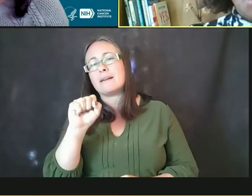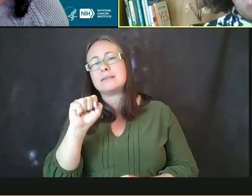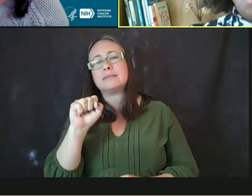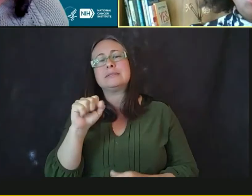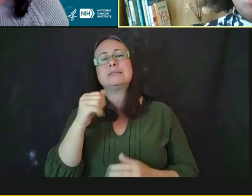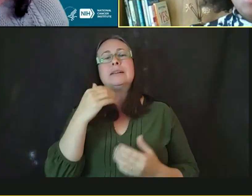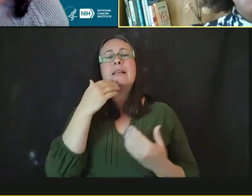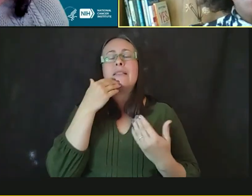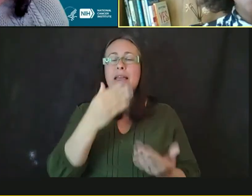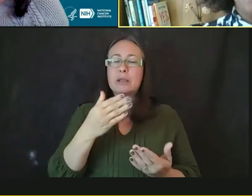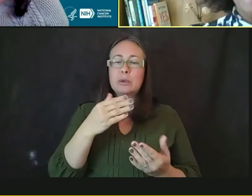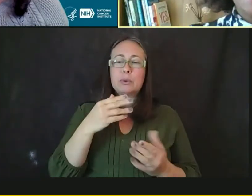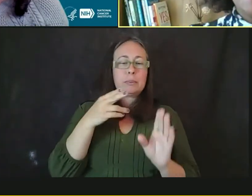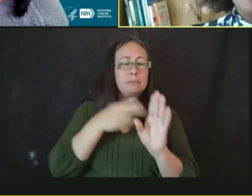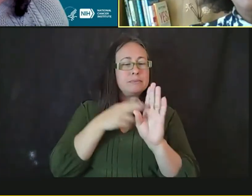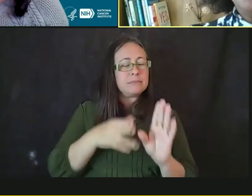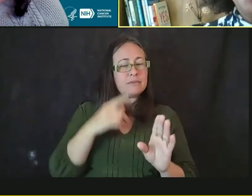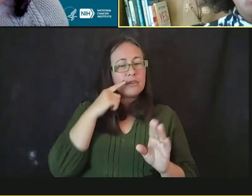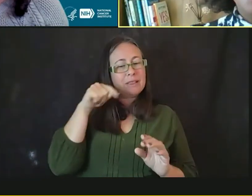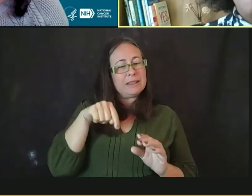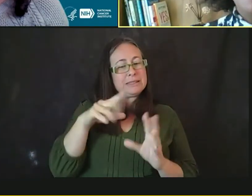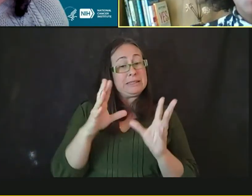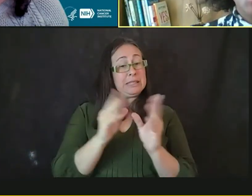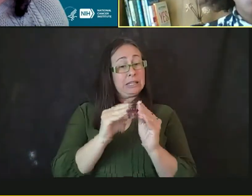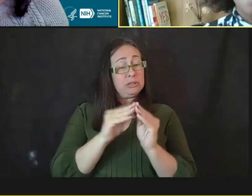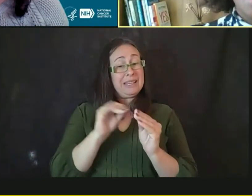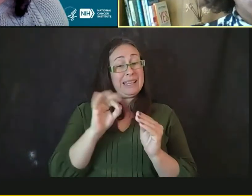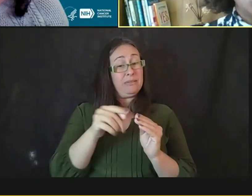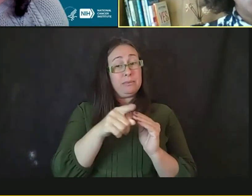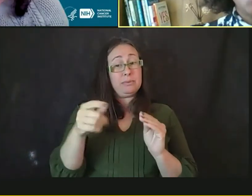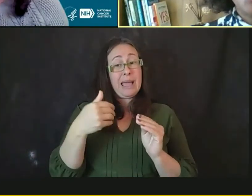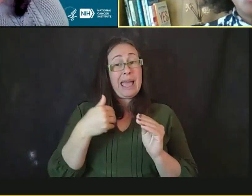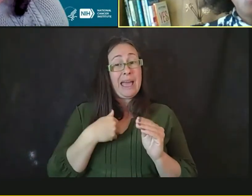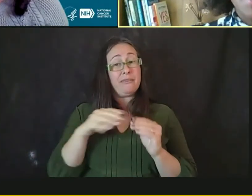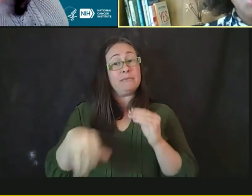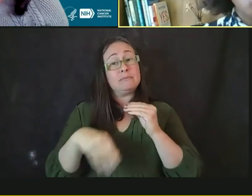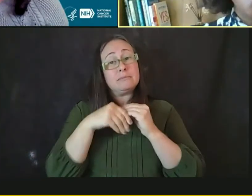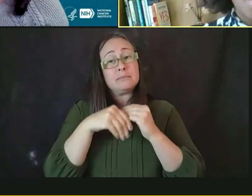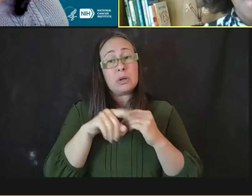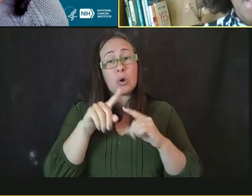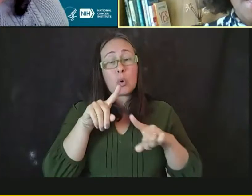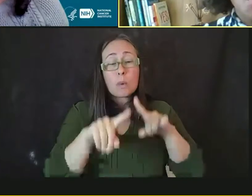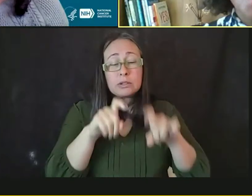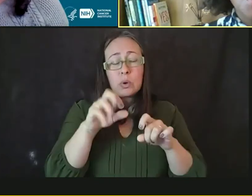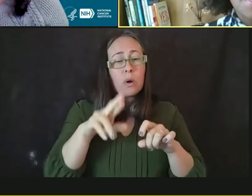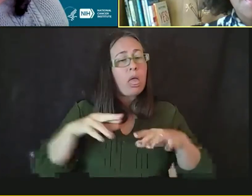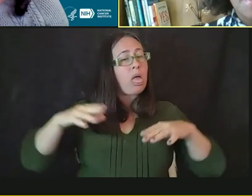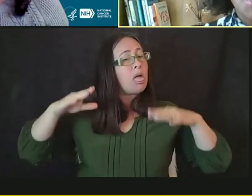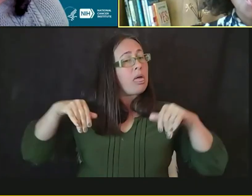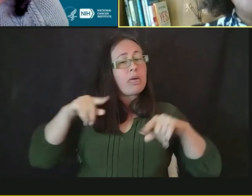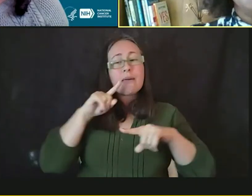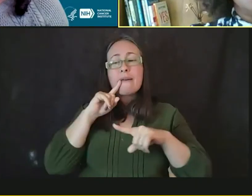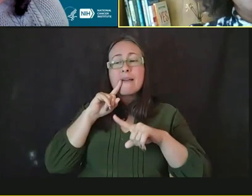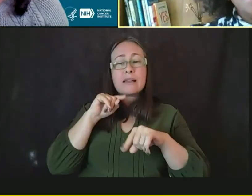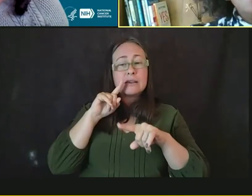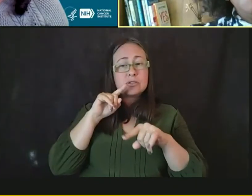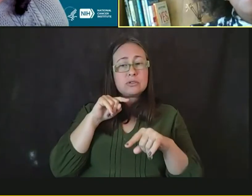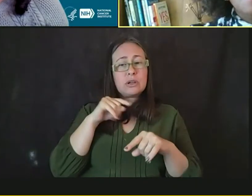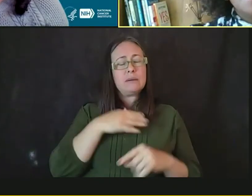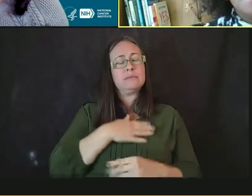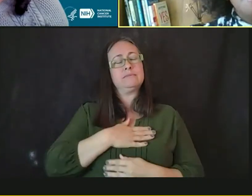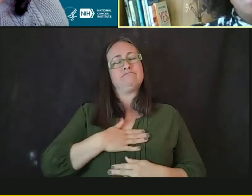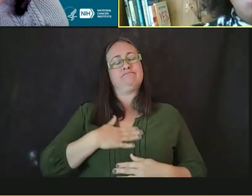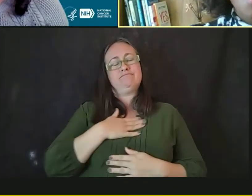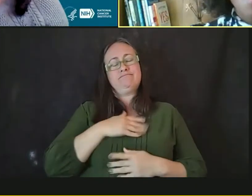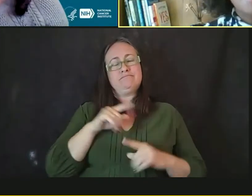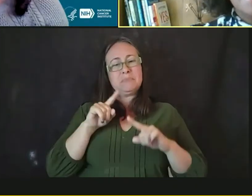informative session. Just very quickly, if you do have additional questions or your questions were not answered during this session, please